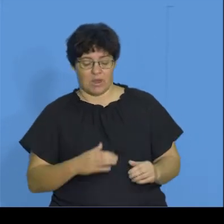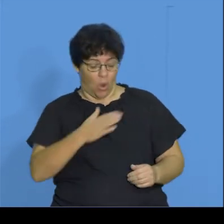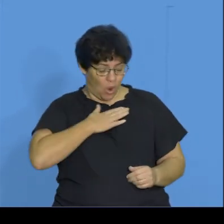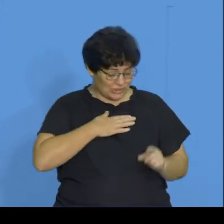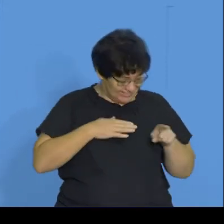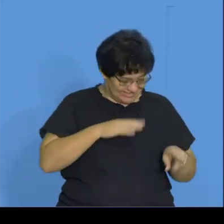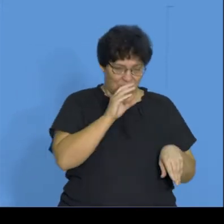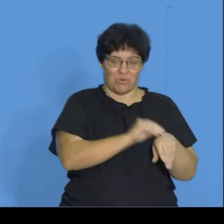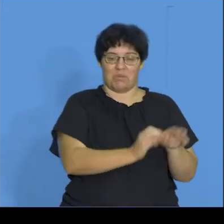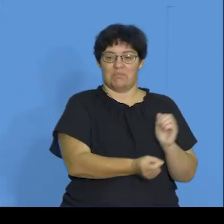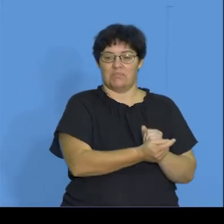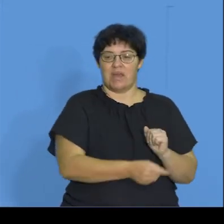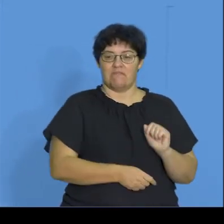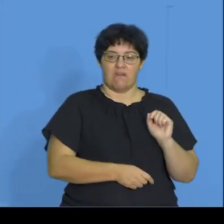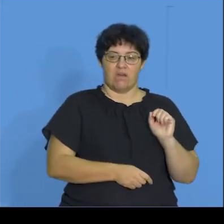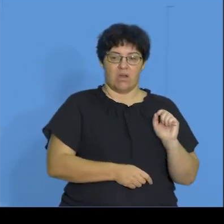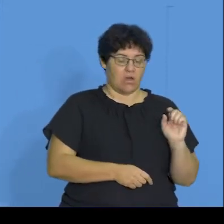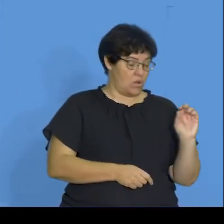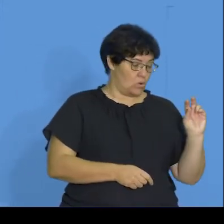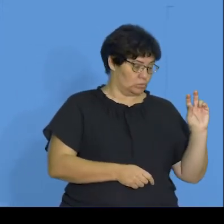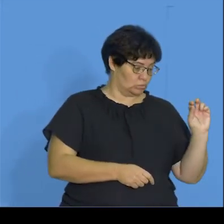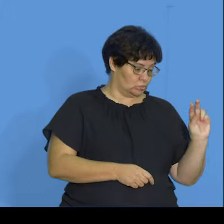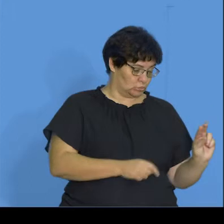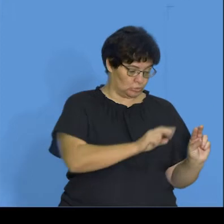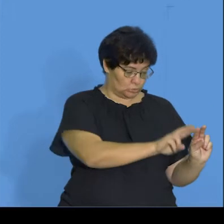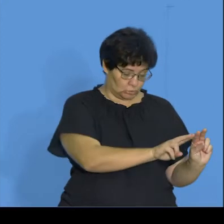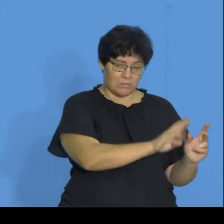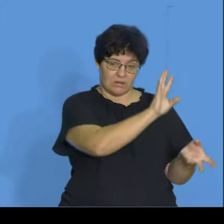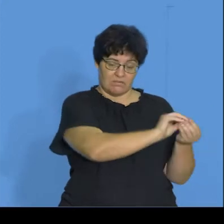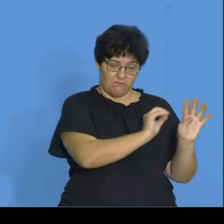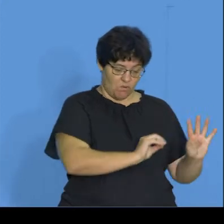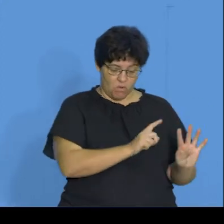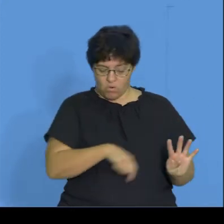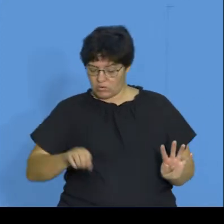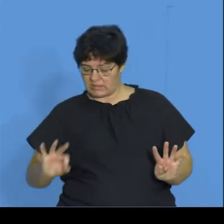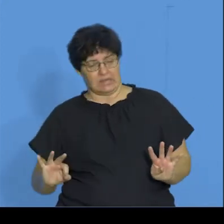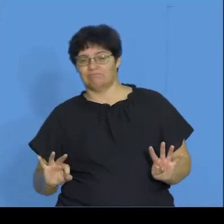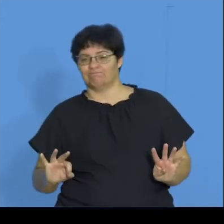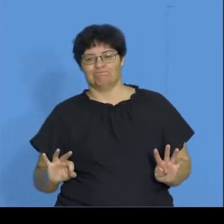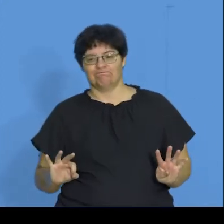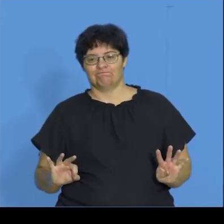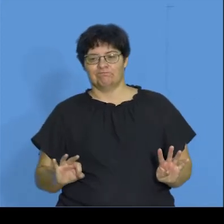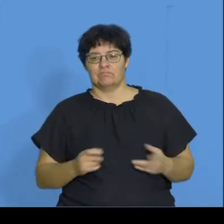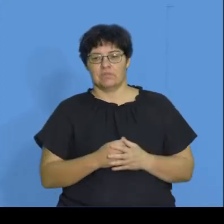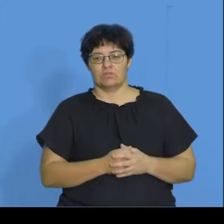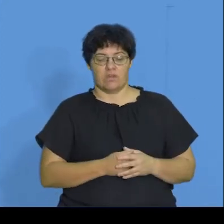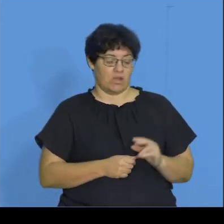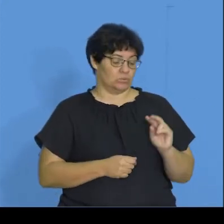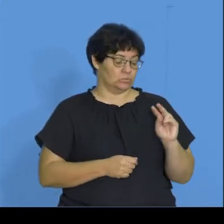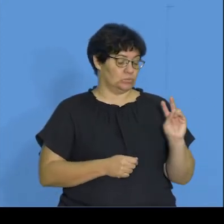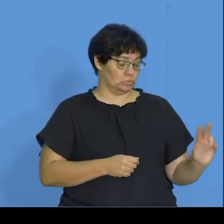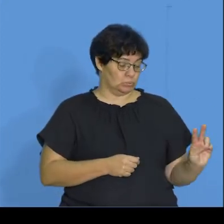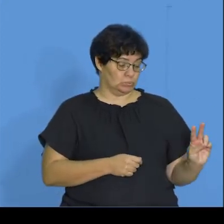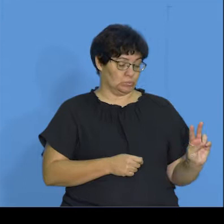oxygen. Okay, we've got 4 oxygen on the left and then 3 on the right. So for that reason, if we put a 2